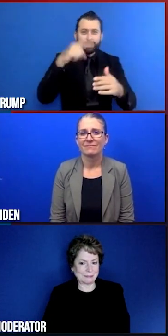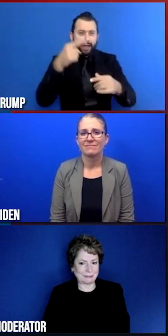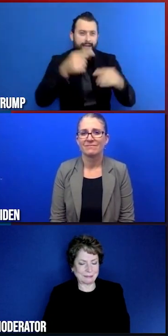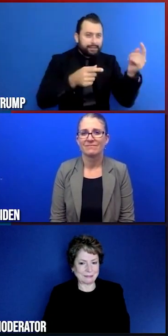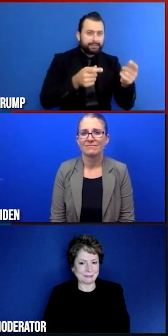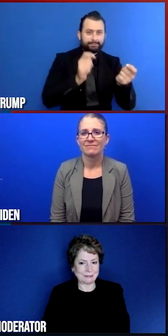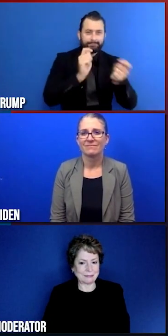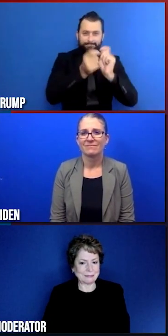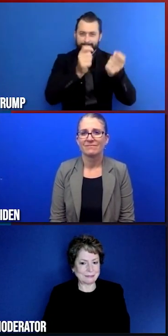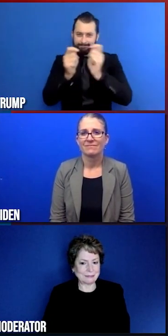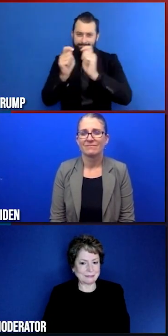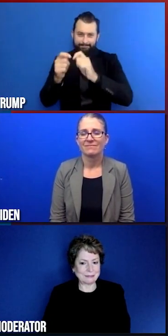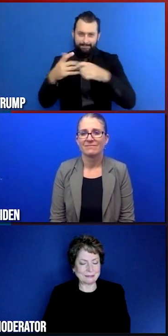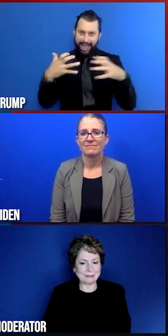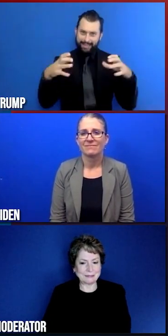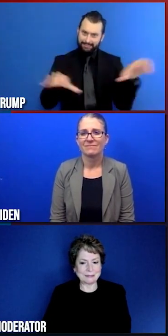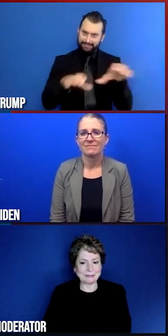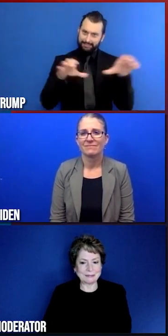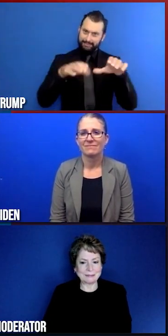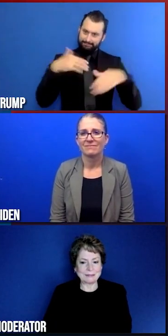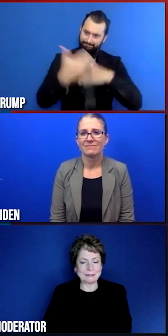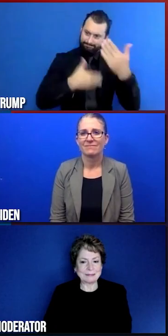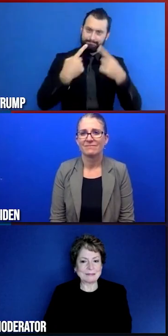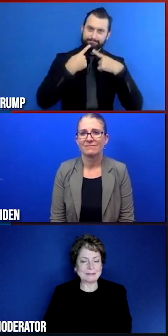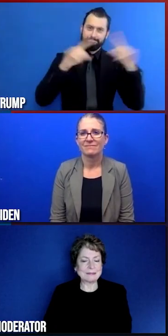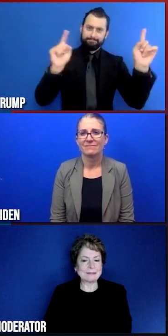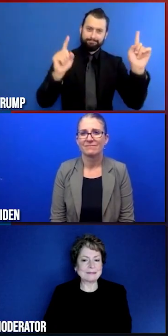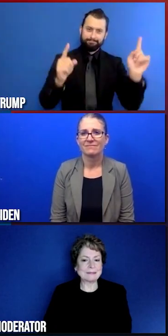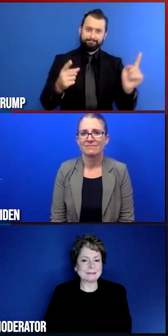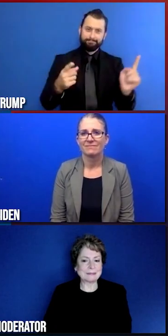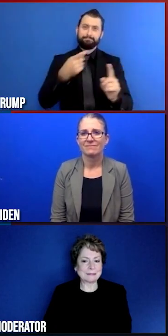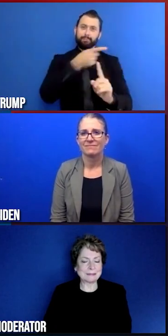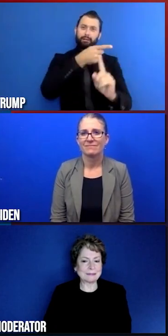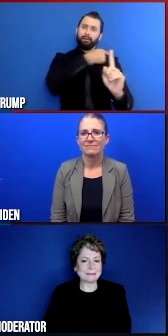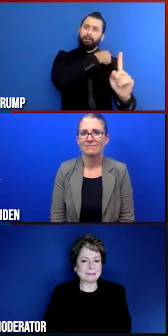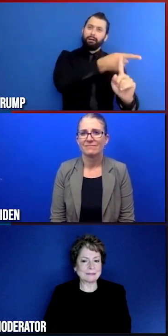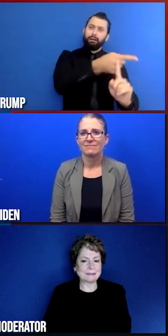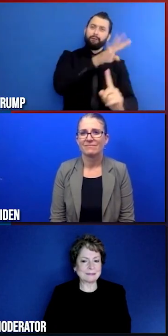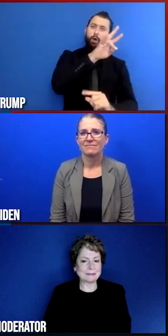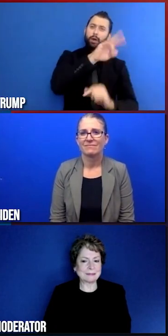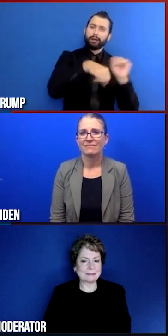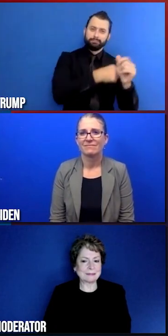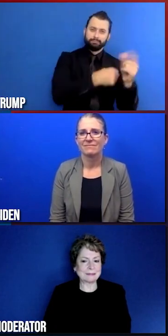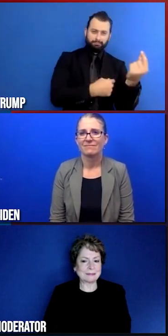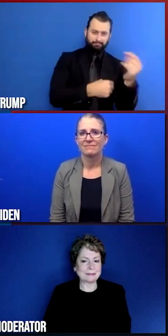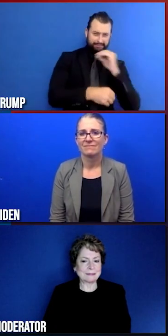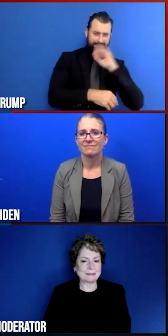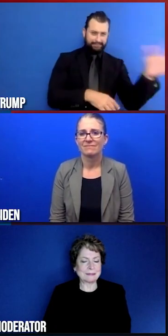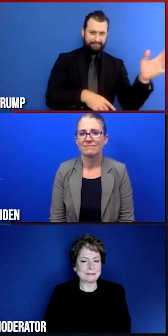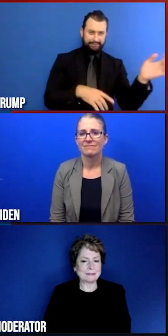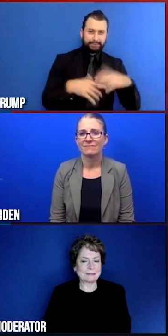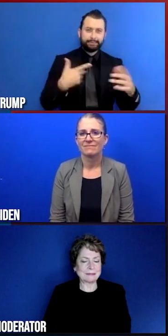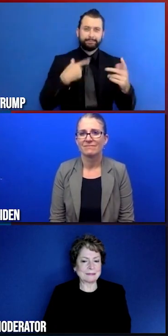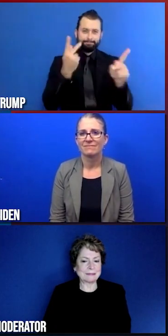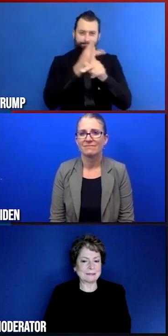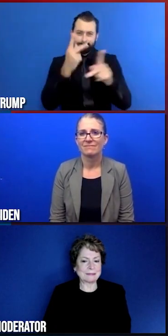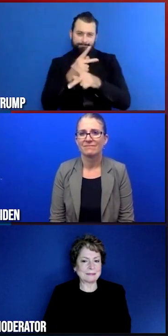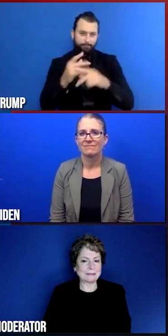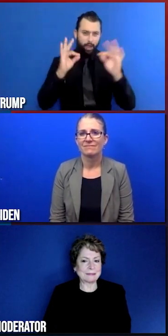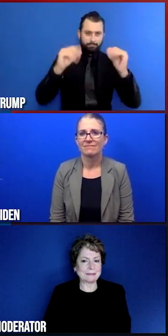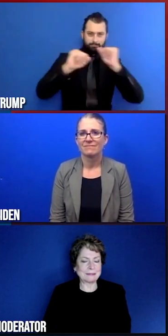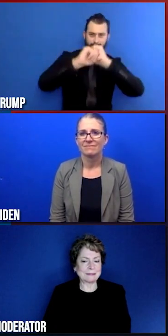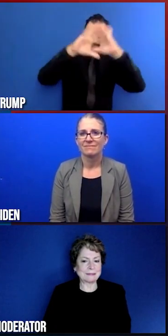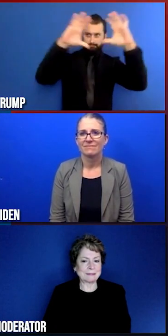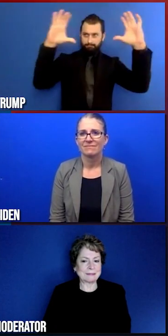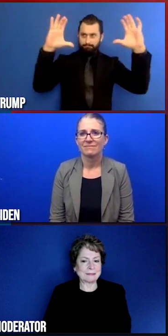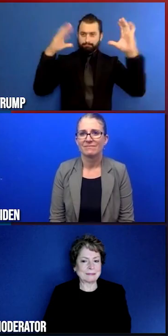was not a pretty picture, and everybody knows it, including some very liberal people that cried in my office. They cried in the Oval Office. 2